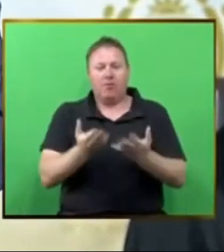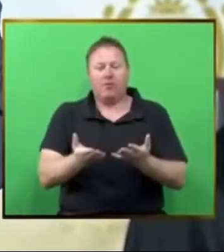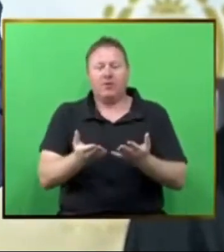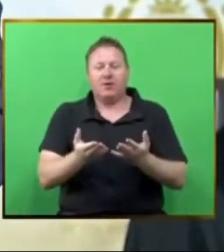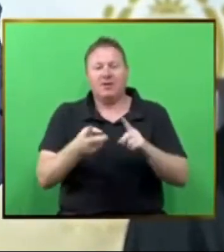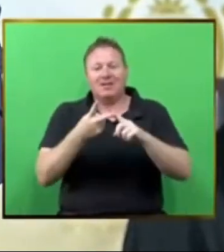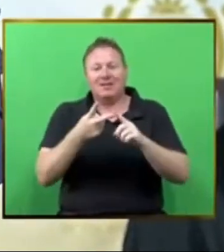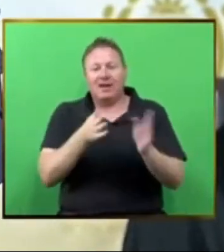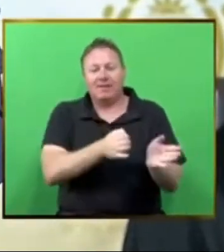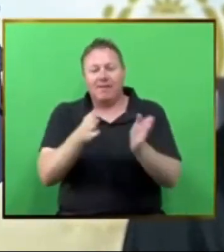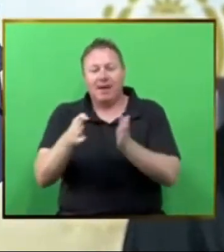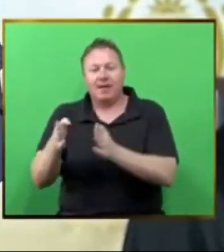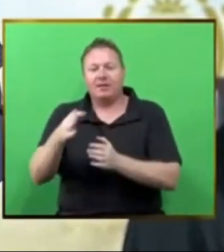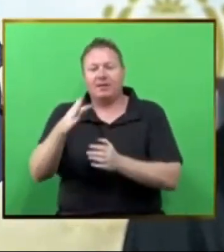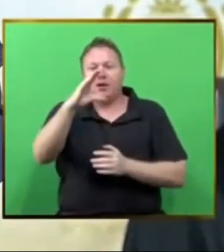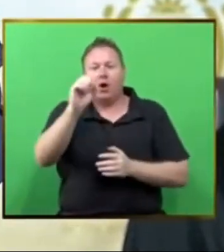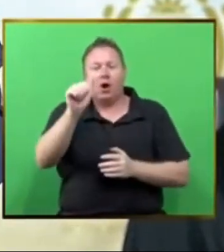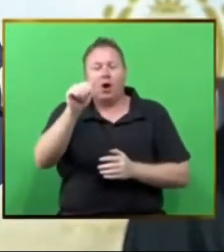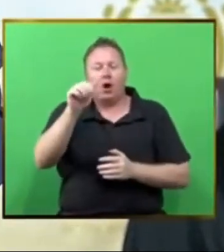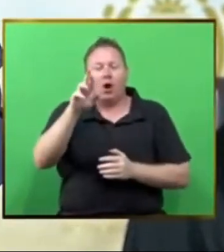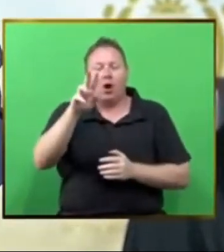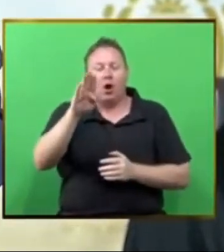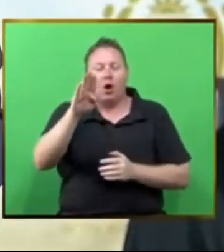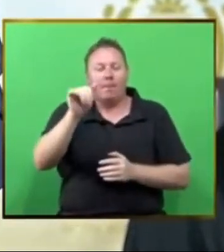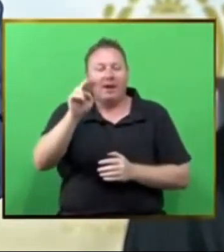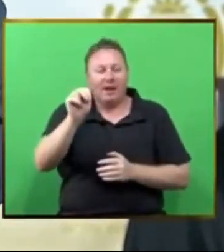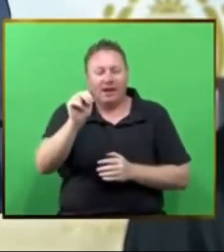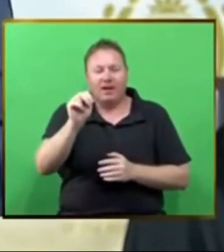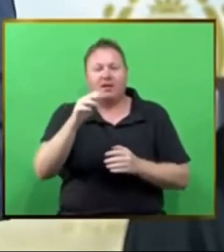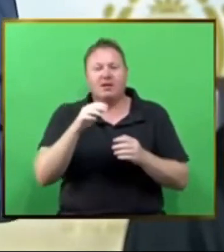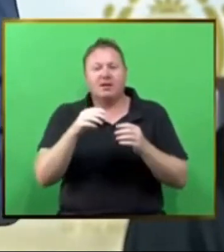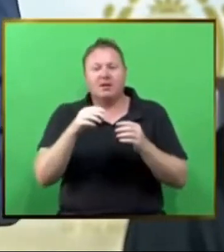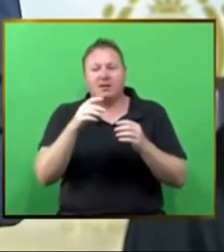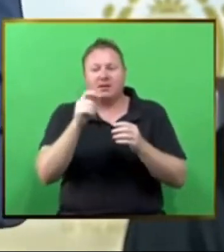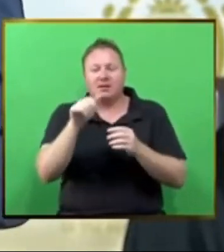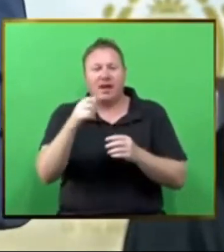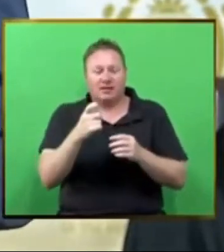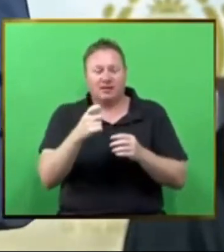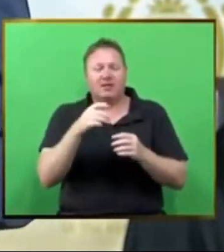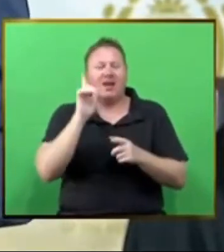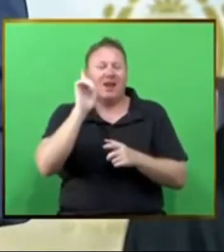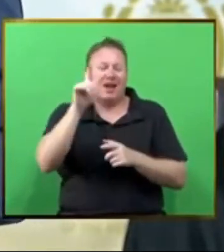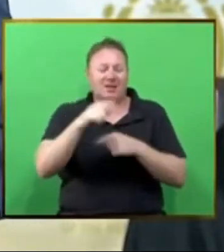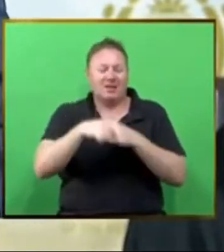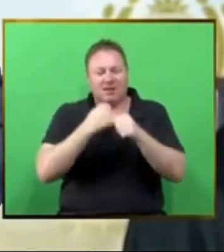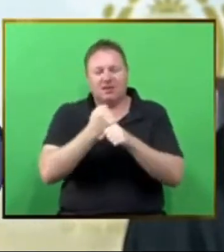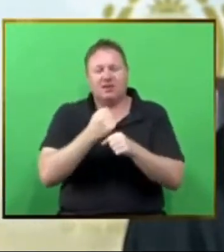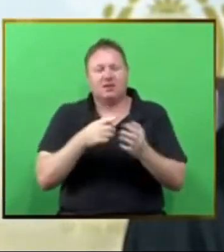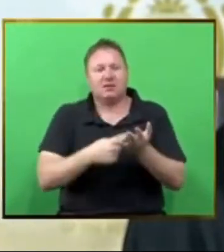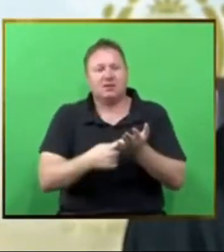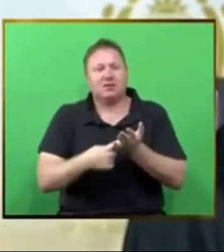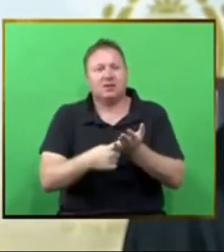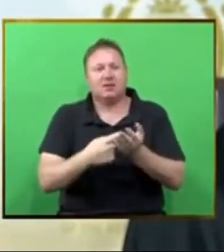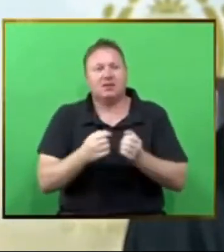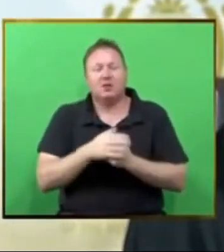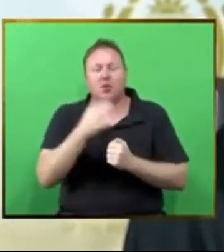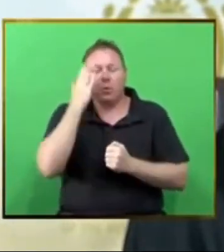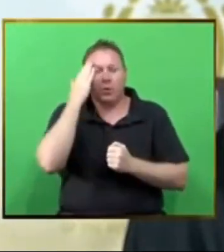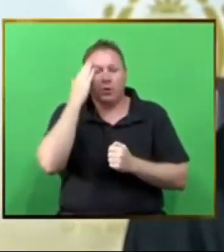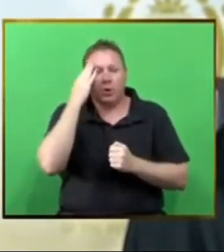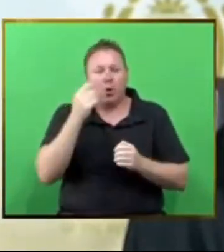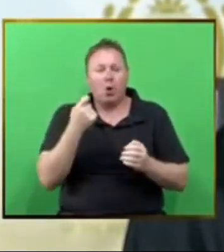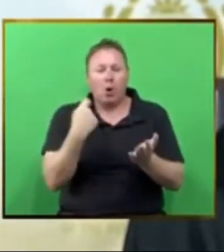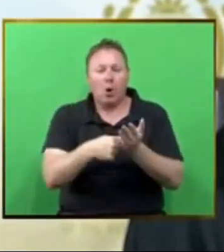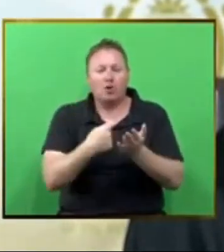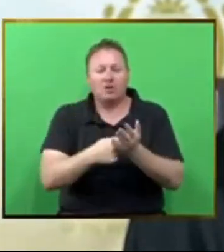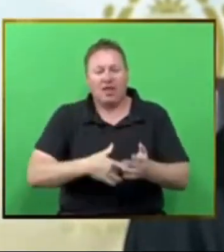tax will be published for public comment later in the year. Madam Speaker, we are mindful of the already high cost of living, the